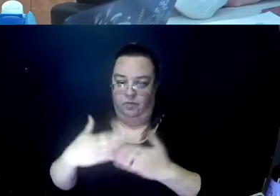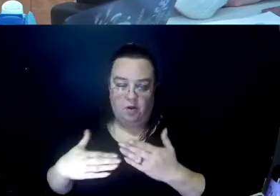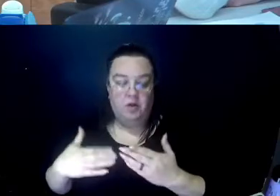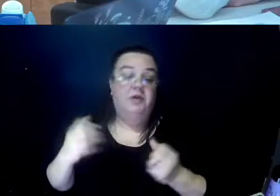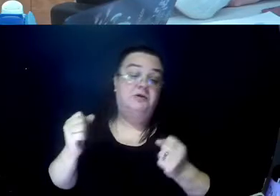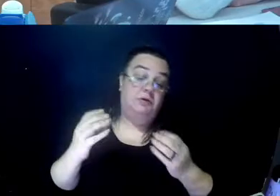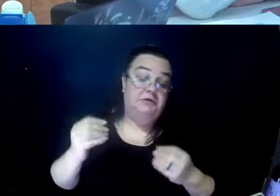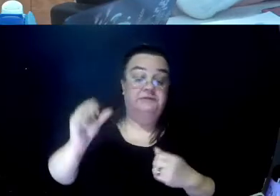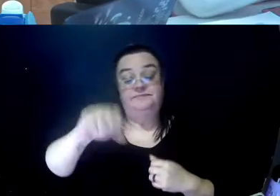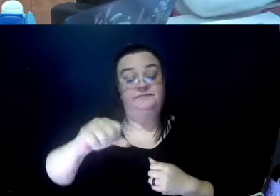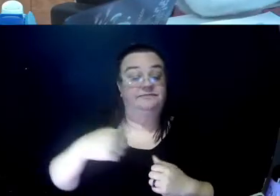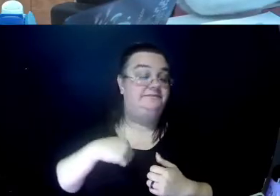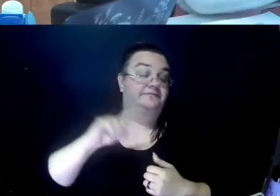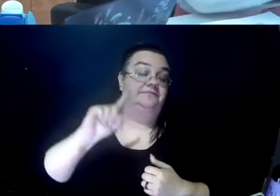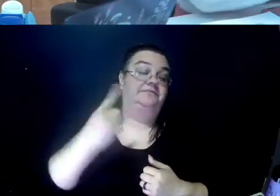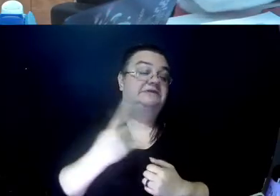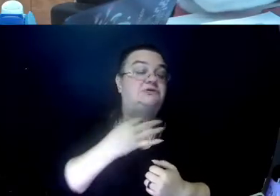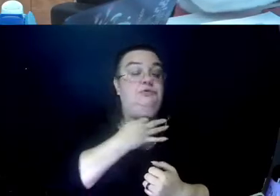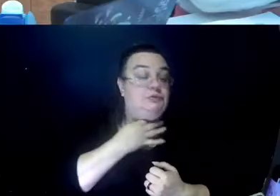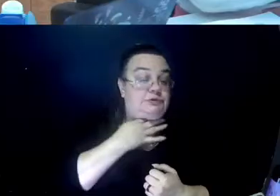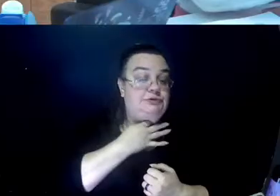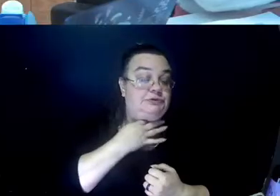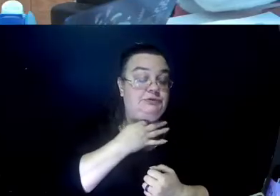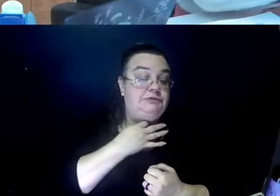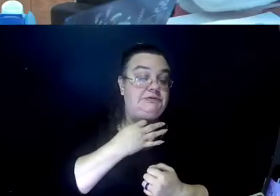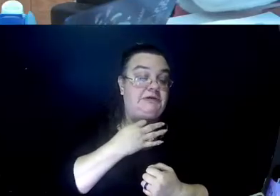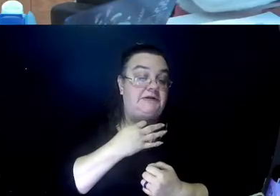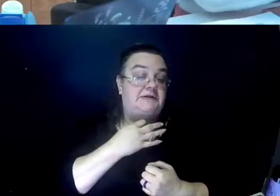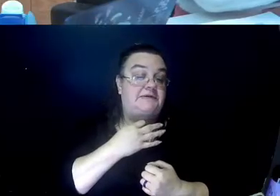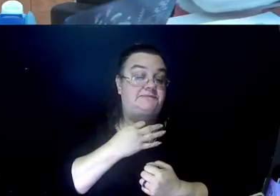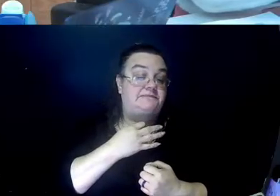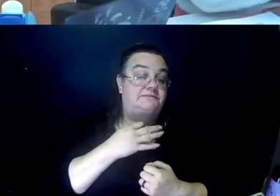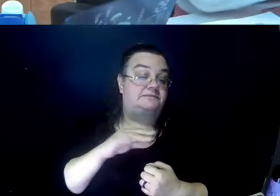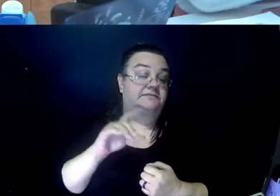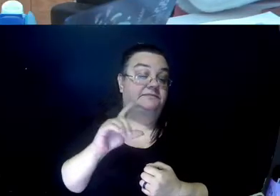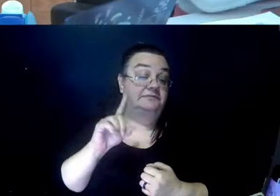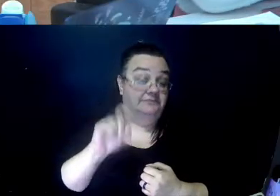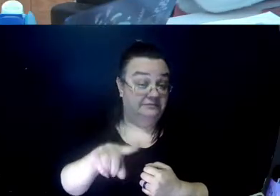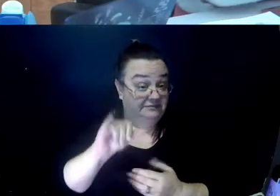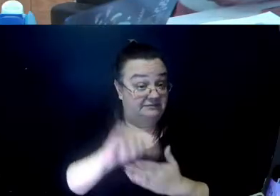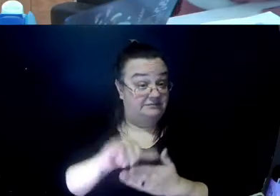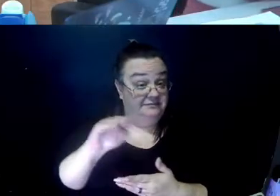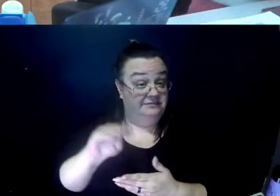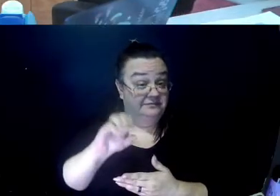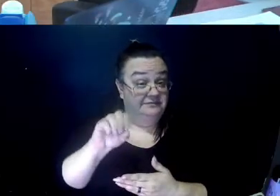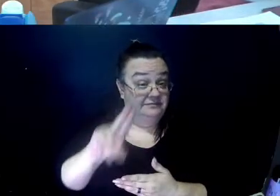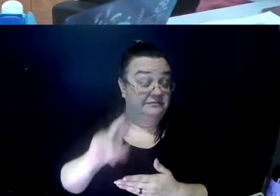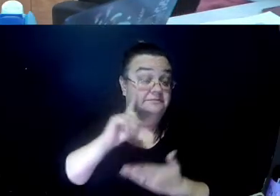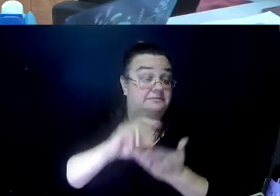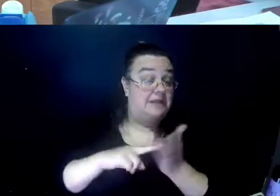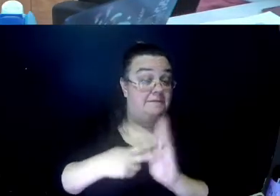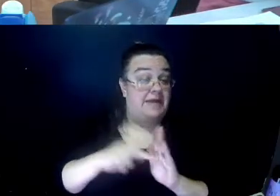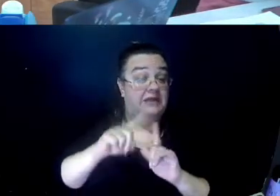yeah, I'm just wondering about, is this MOU meant to take the place of the advisory committee rules